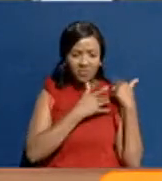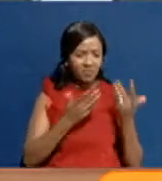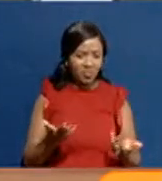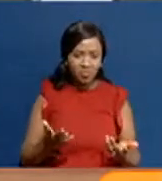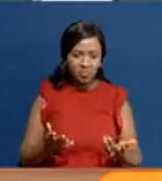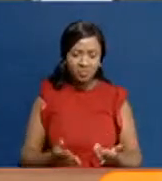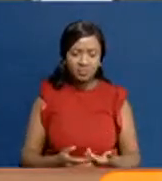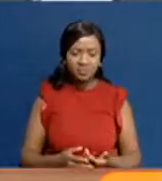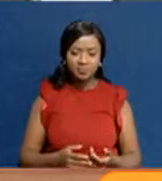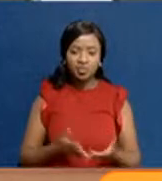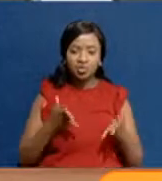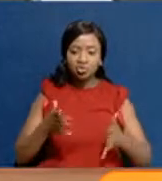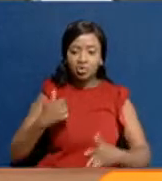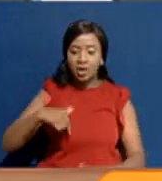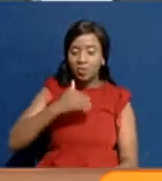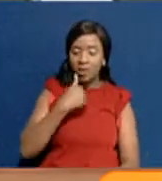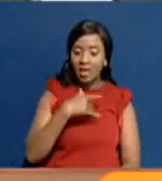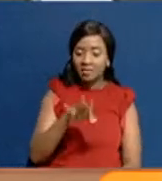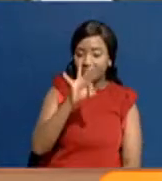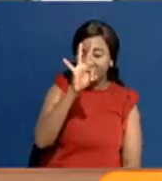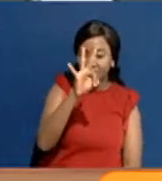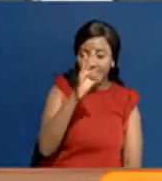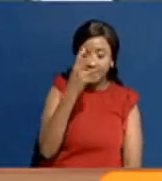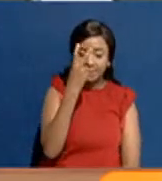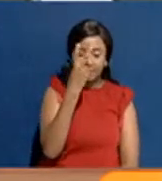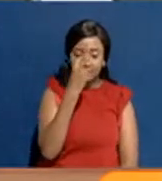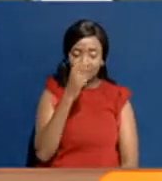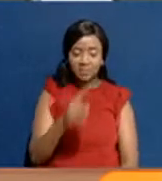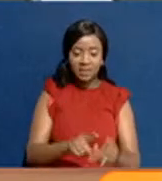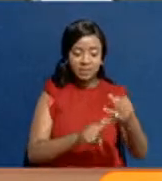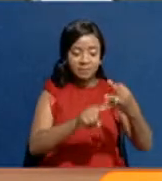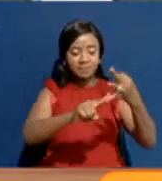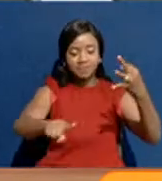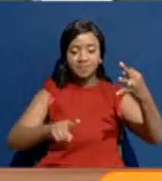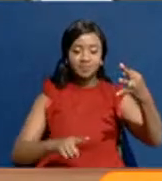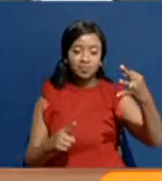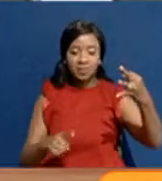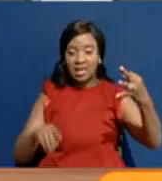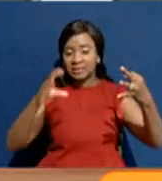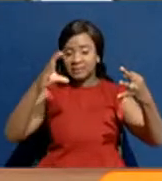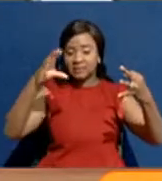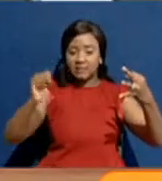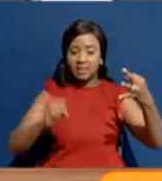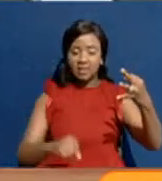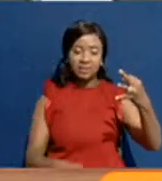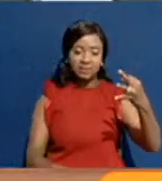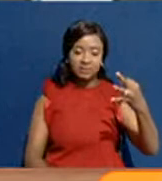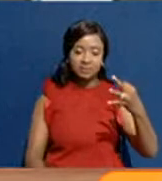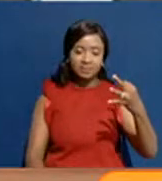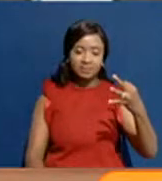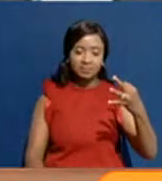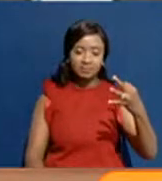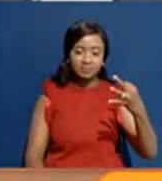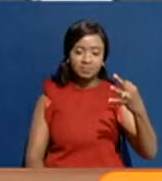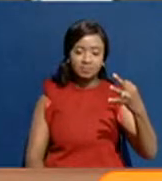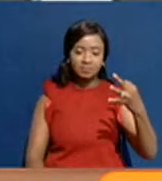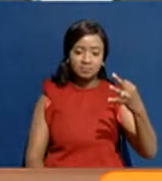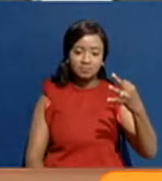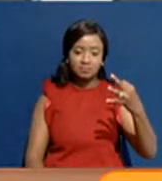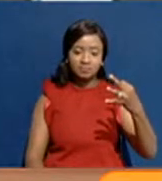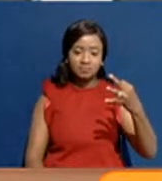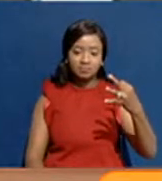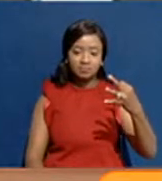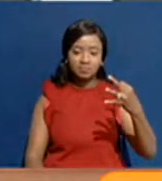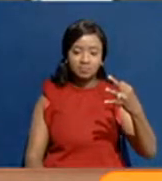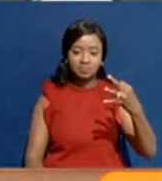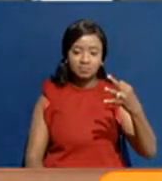at least 3 suspects. Suspect number 1 is a cabinet minister. Mm-hmm. Or do we call them secretaries these